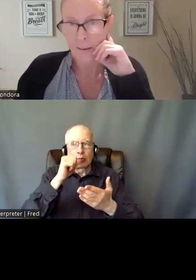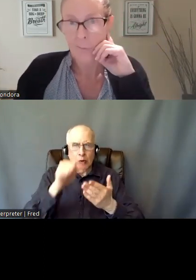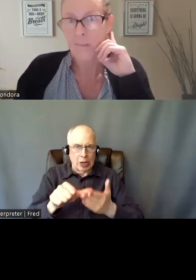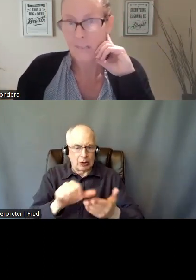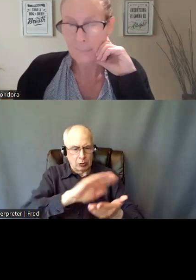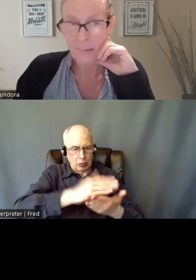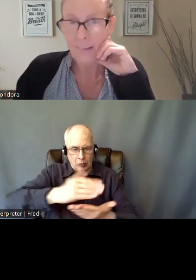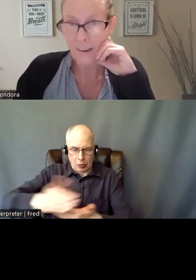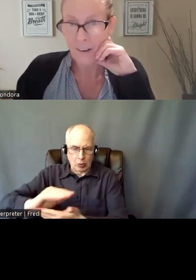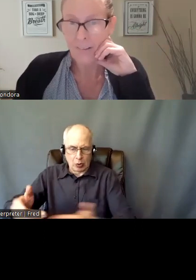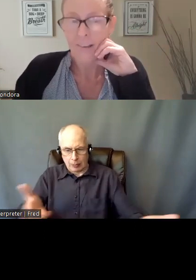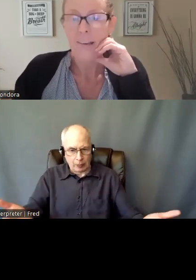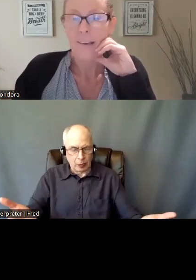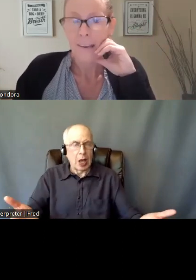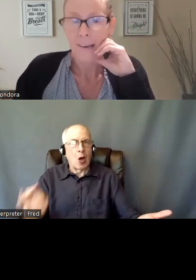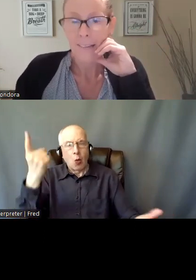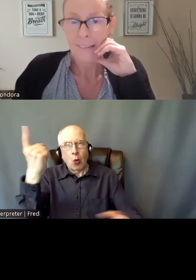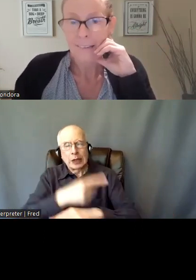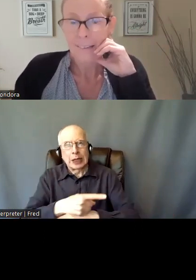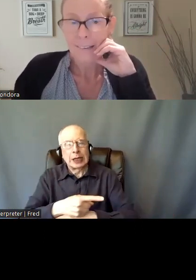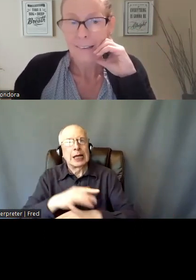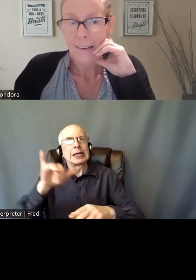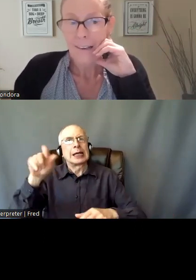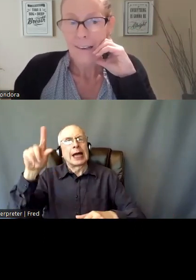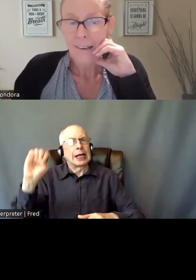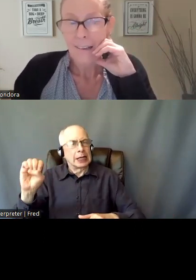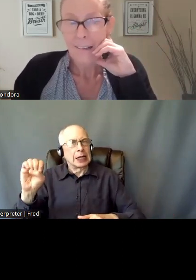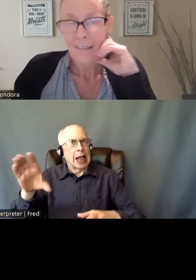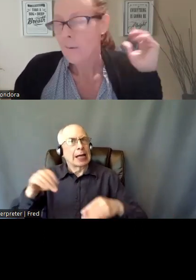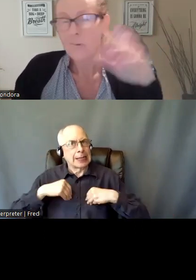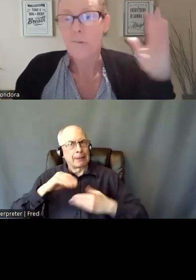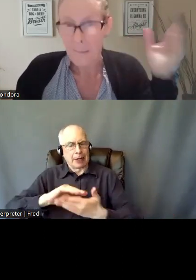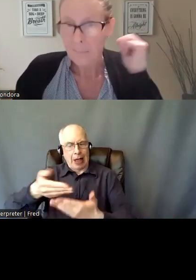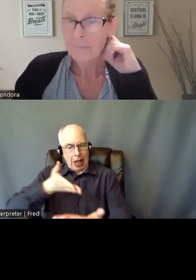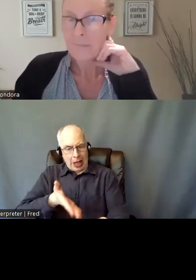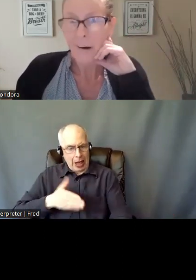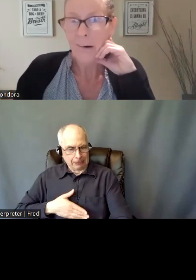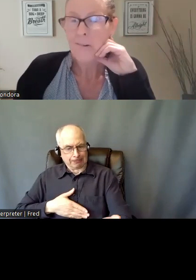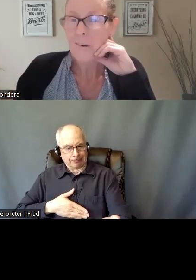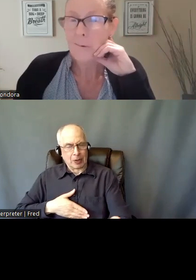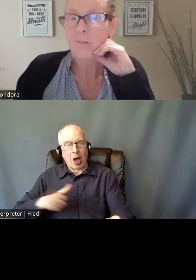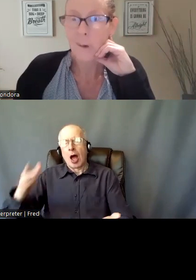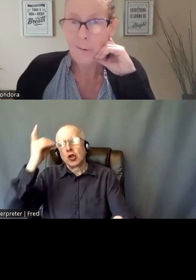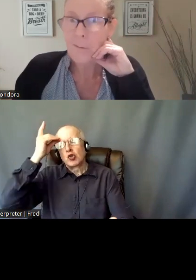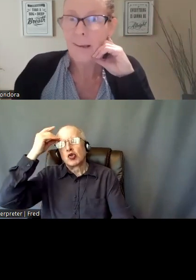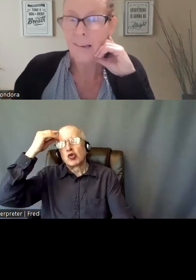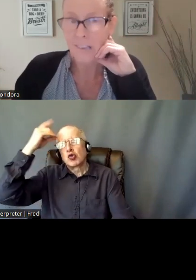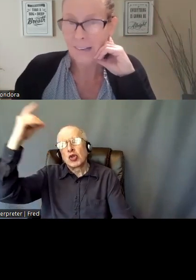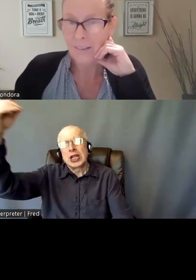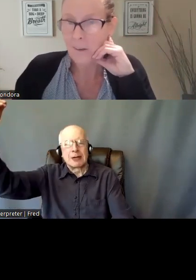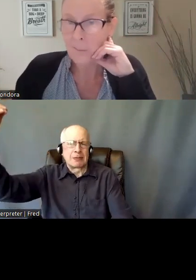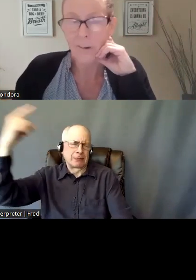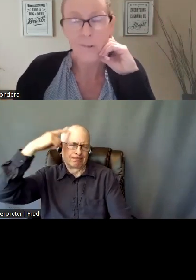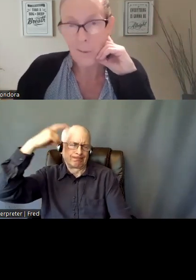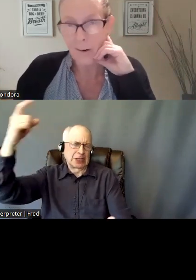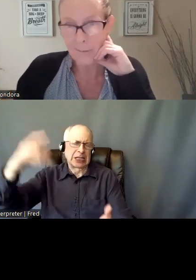Riley was accepted to Yale. And this was a dream for her. She was so